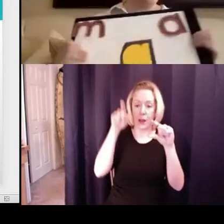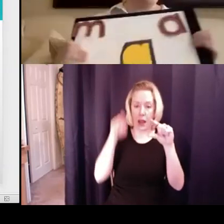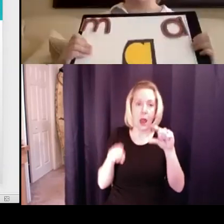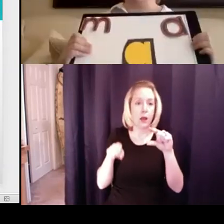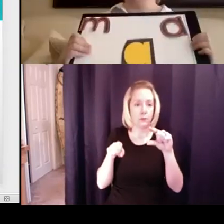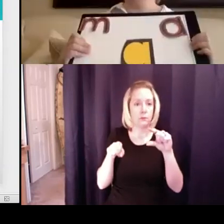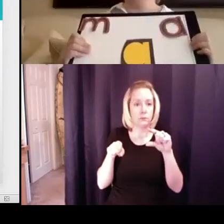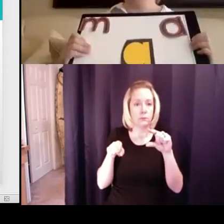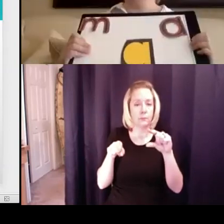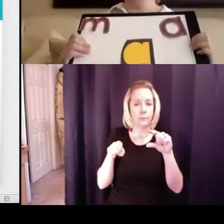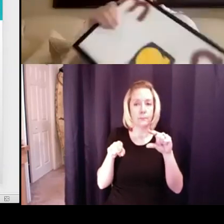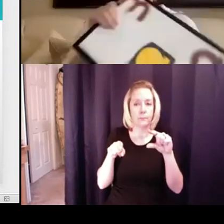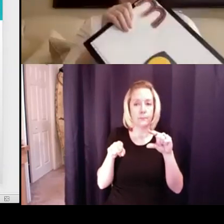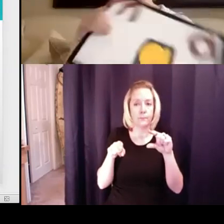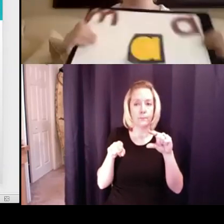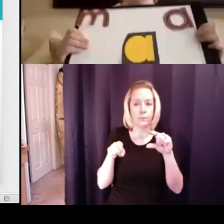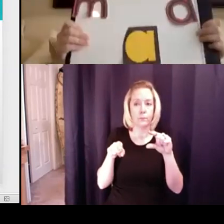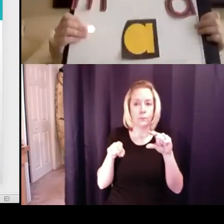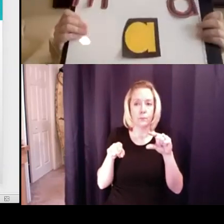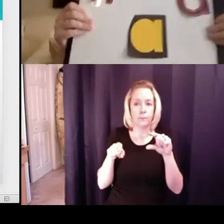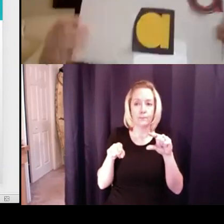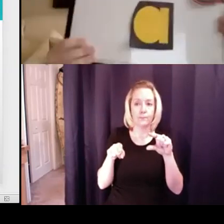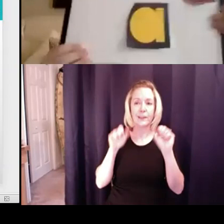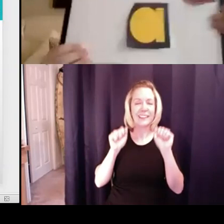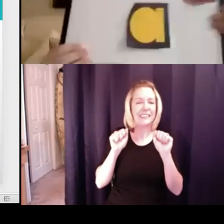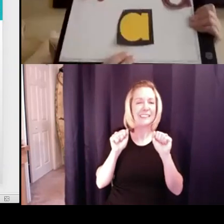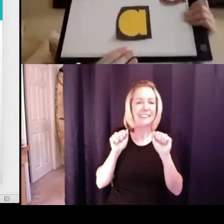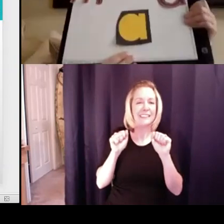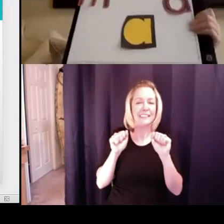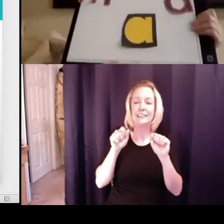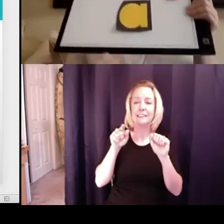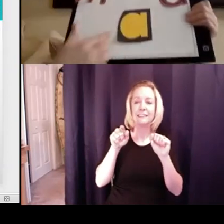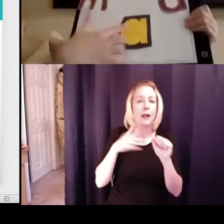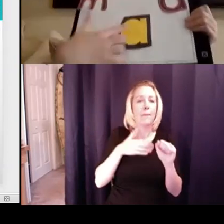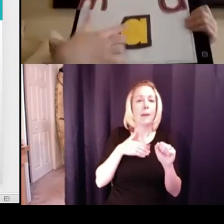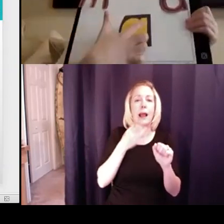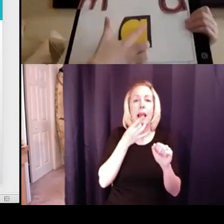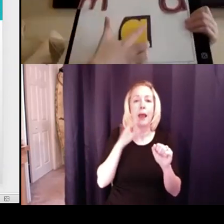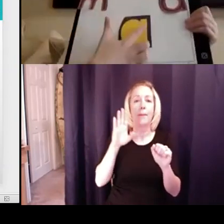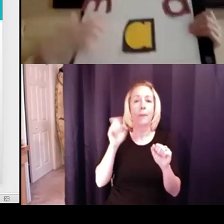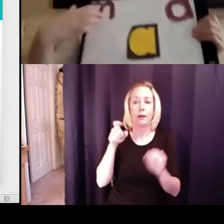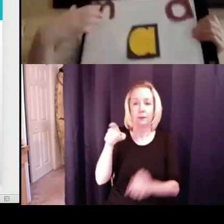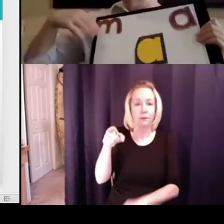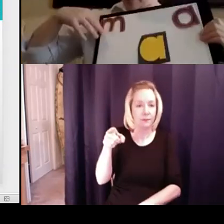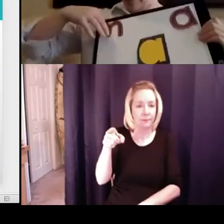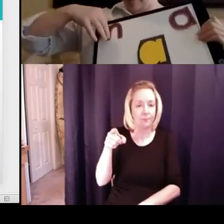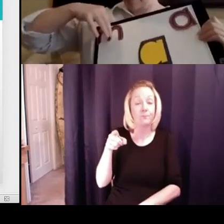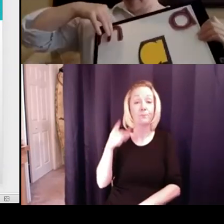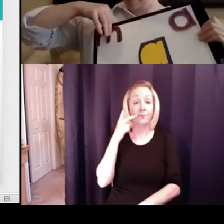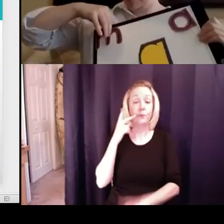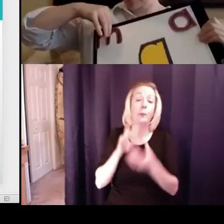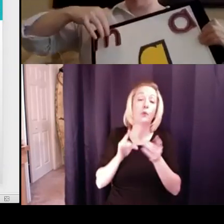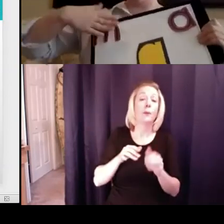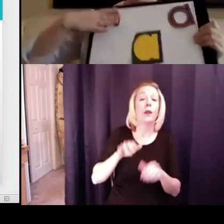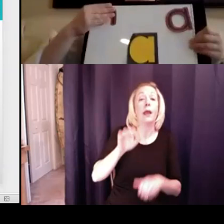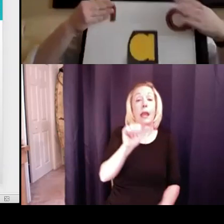bring over my plug, so I can't turn my light box on, sorry, but maybe I'm using my light box and we're talking about the letter A. I